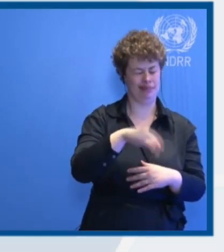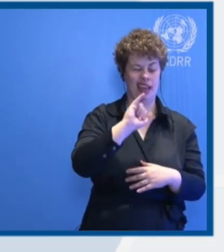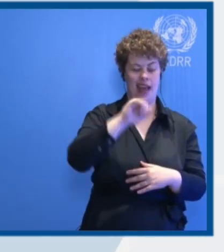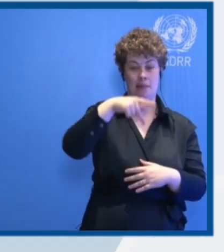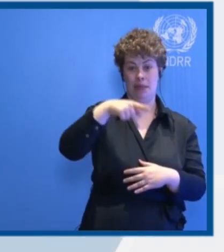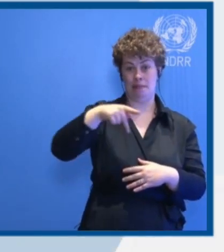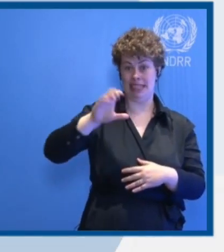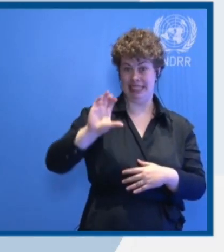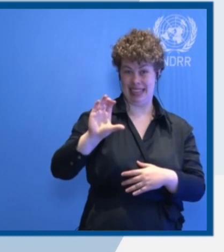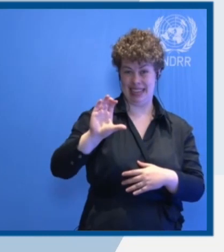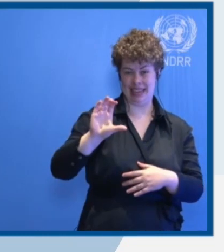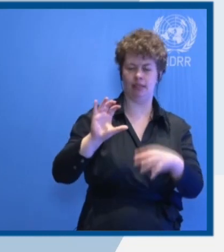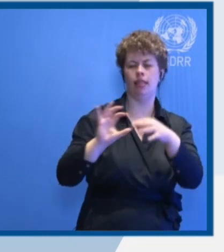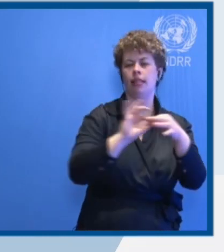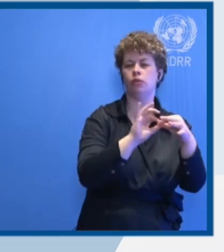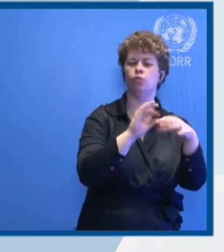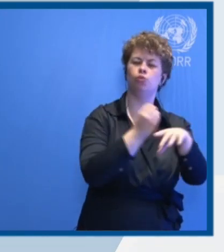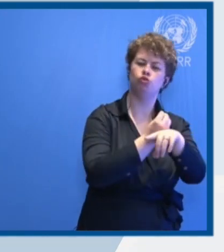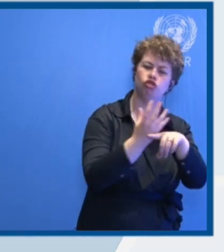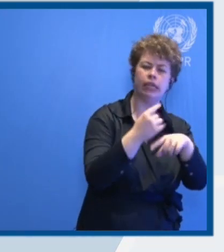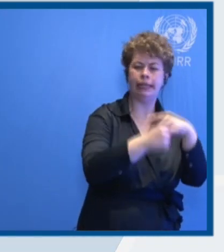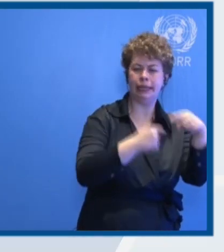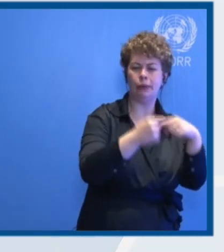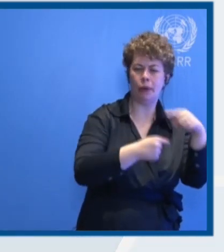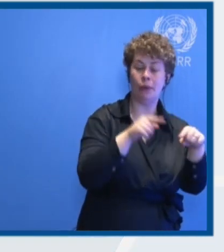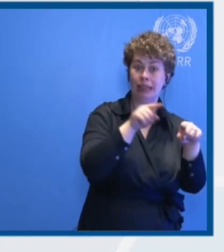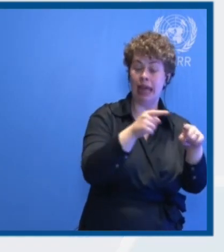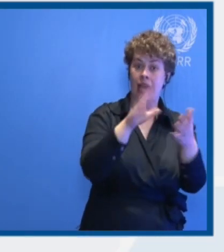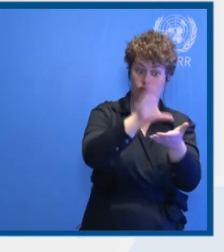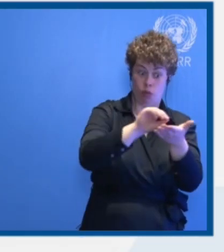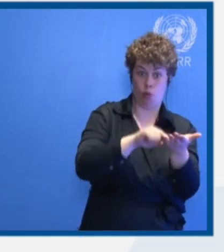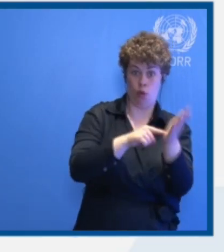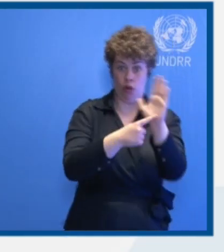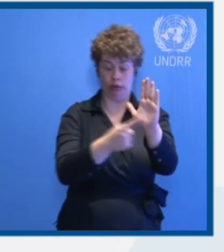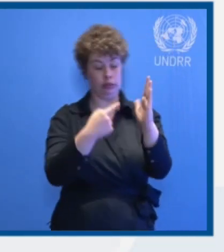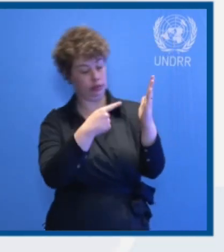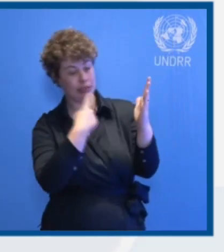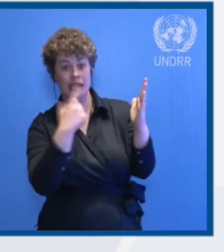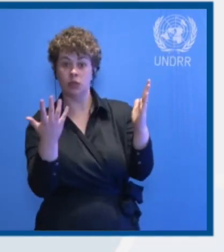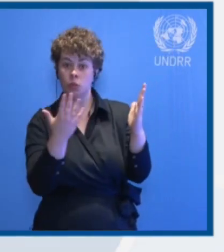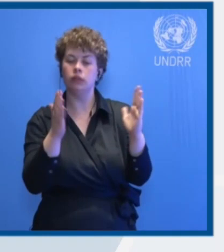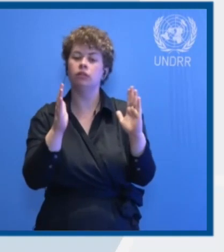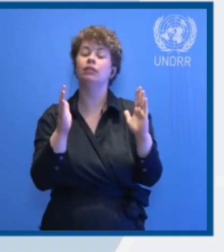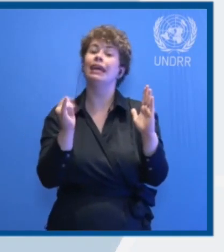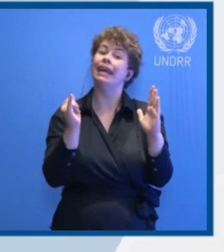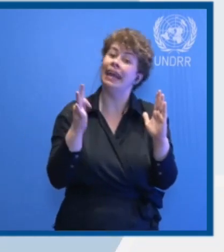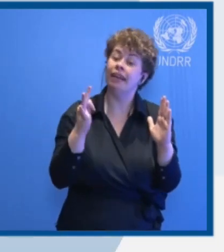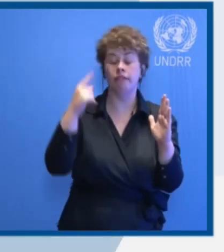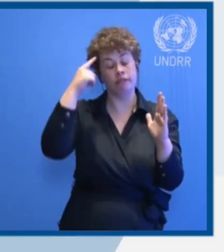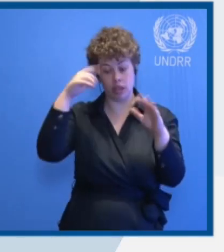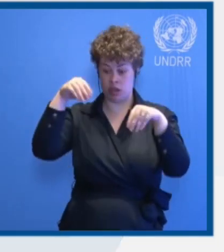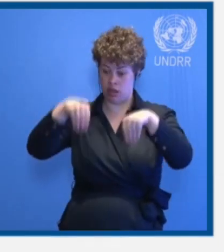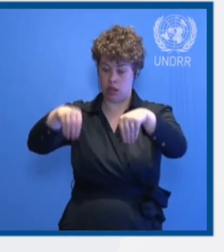and nature and emphasizing the role of equity and justice as well for planetary